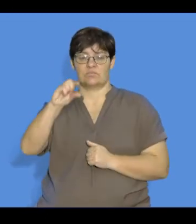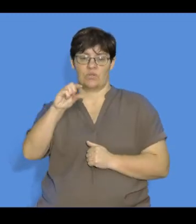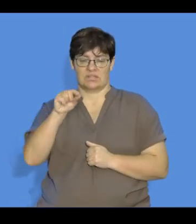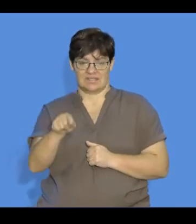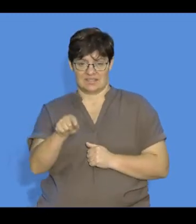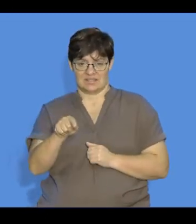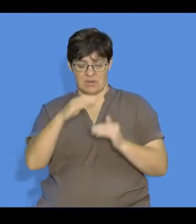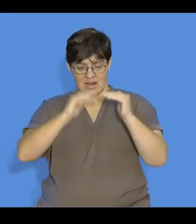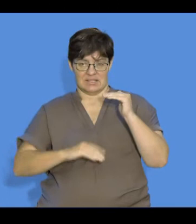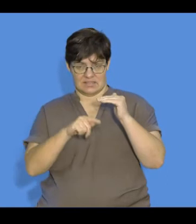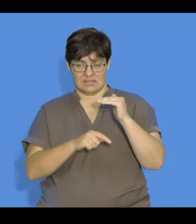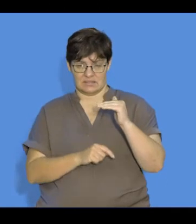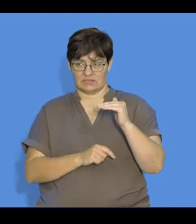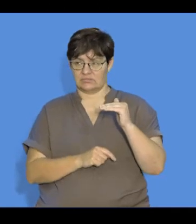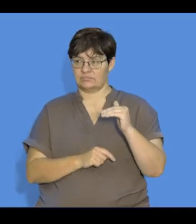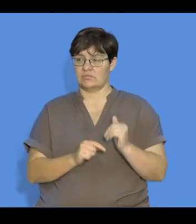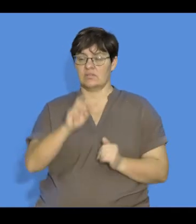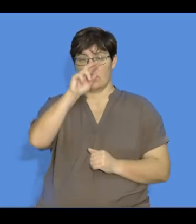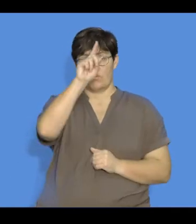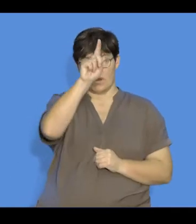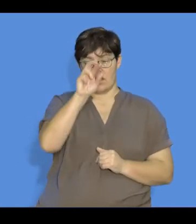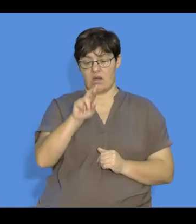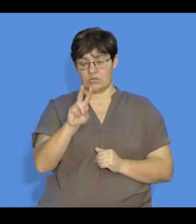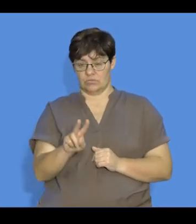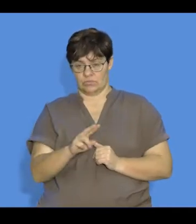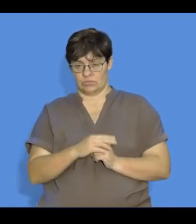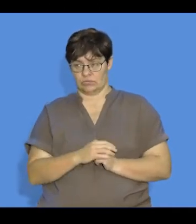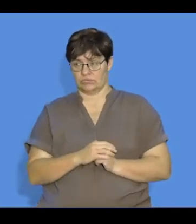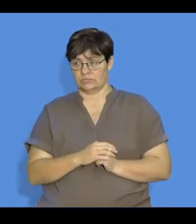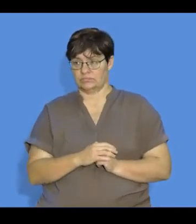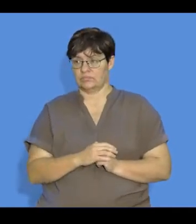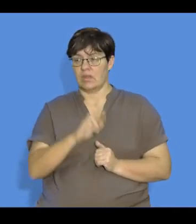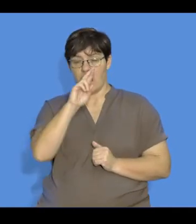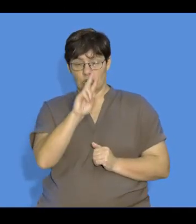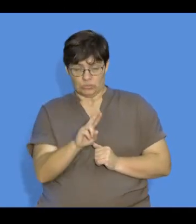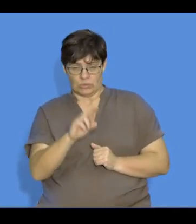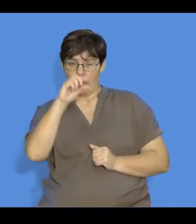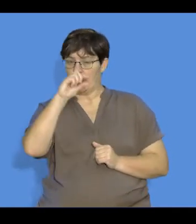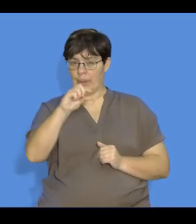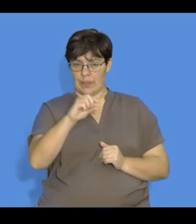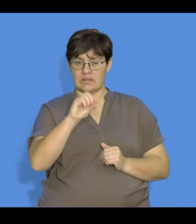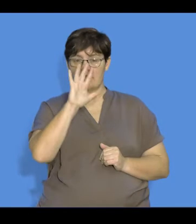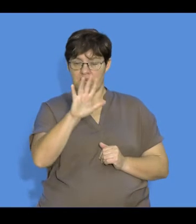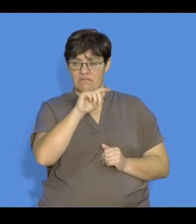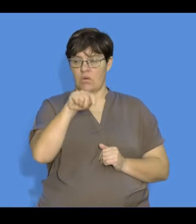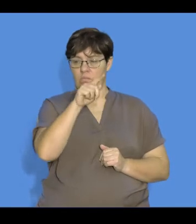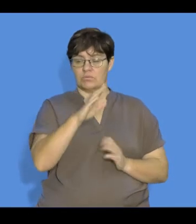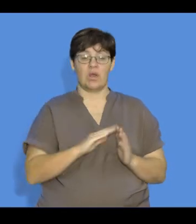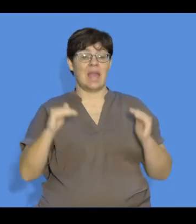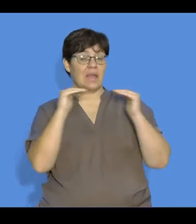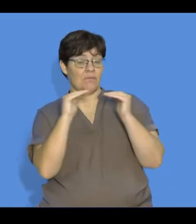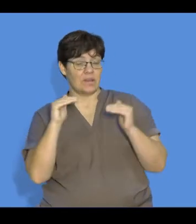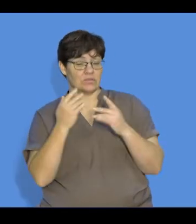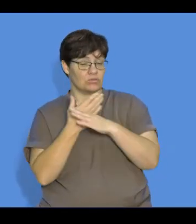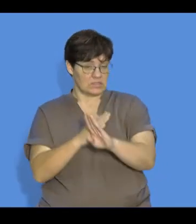resistor in this case. So if this is our R1 and our R2 is the smallest resistor, which is 5 ohms. So the equivalent